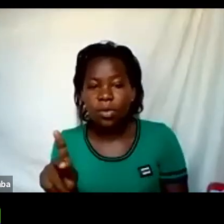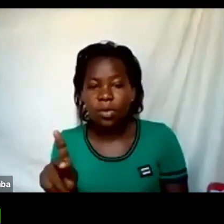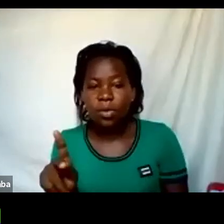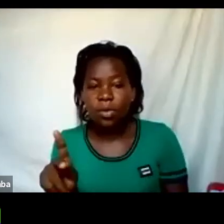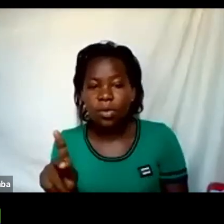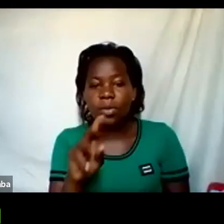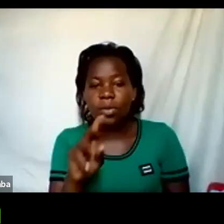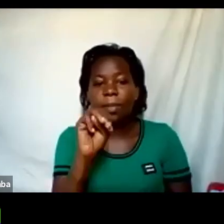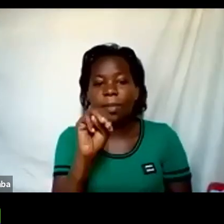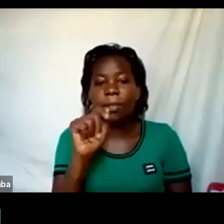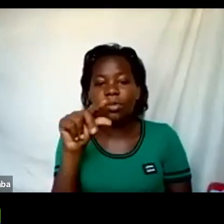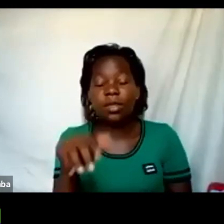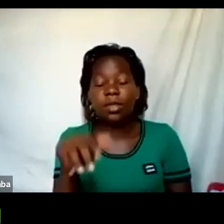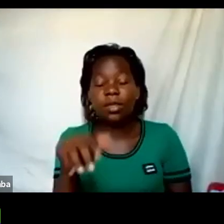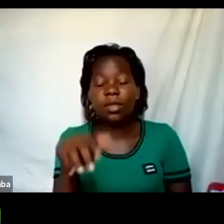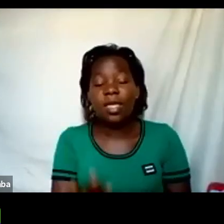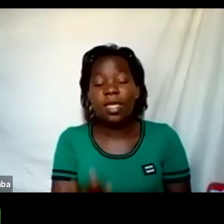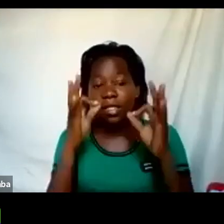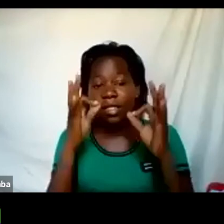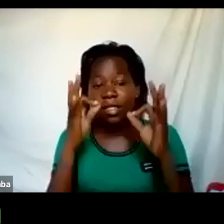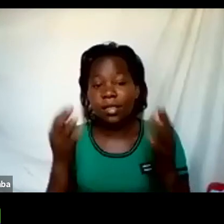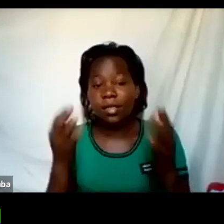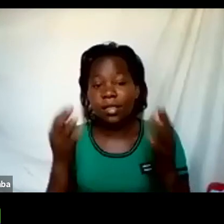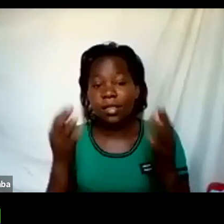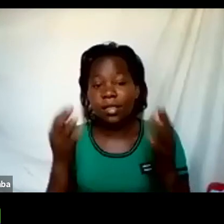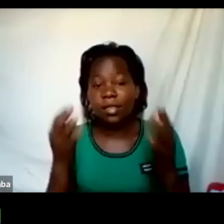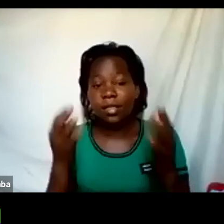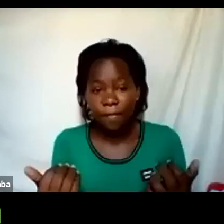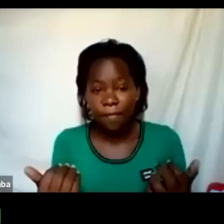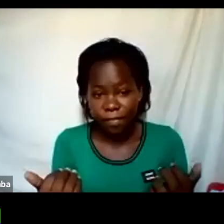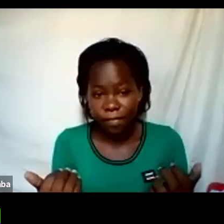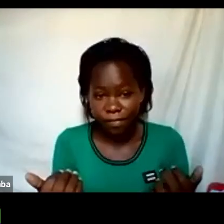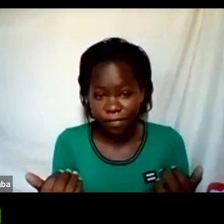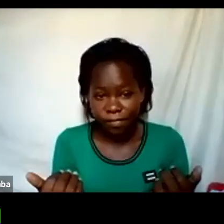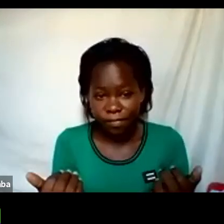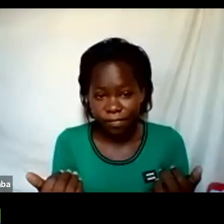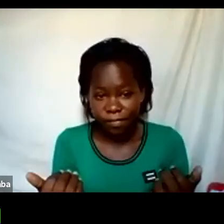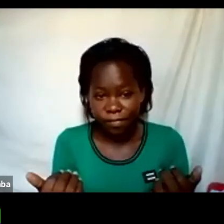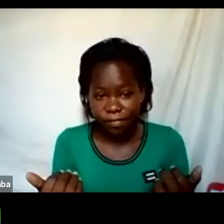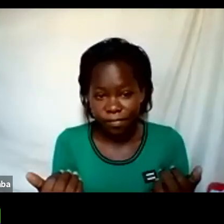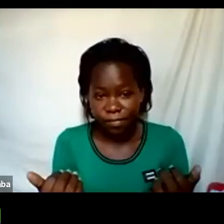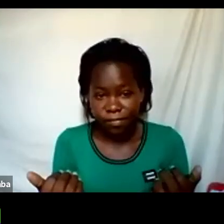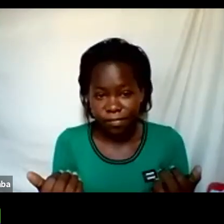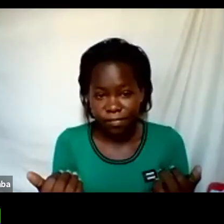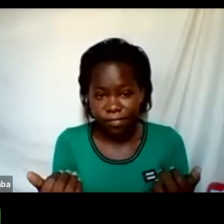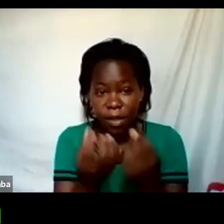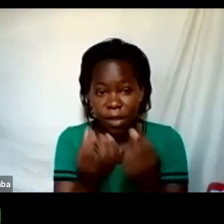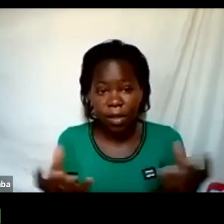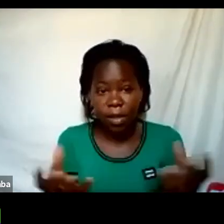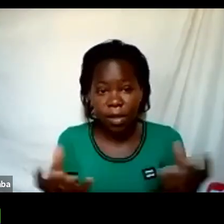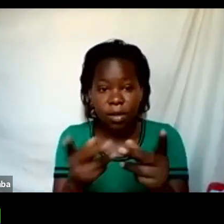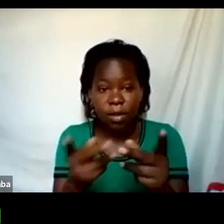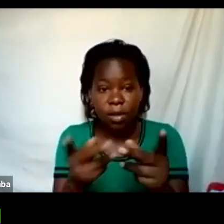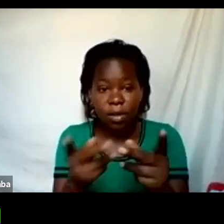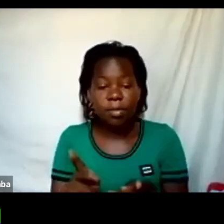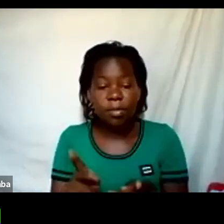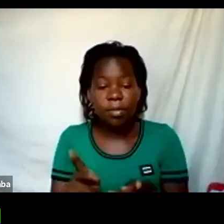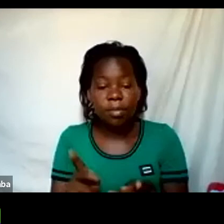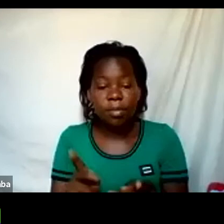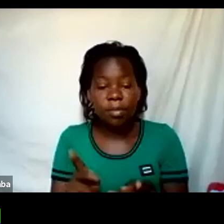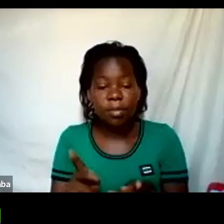Their product is now in so many places in Europe. They've won lots of awards. So look up